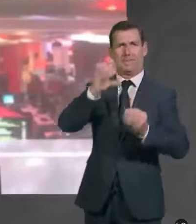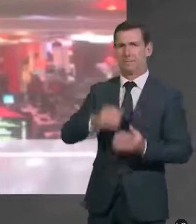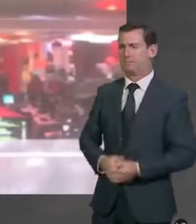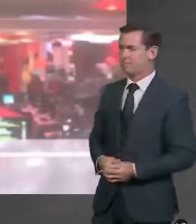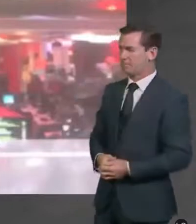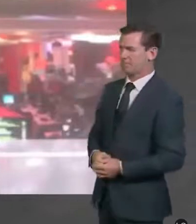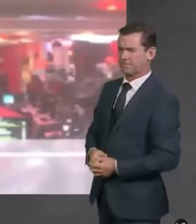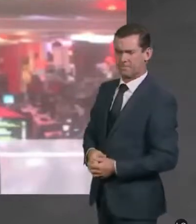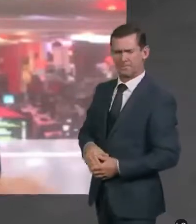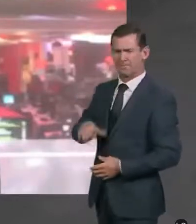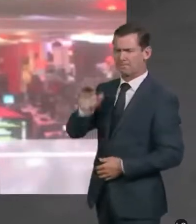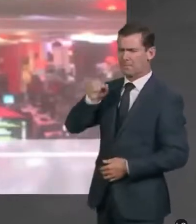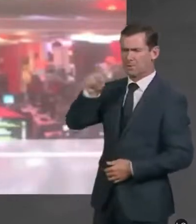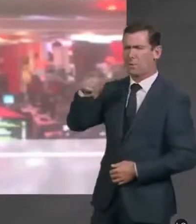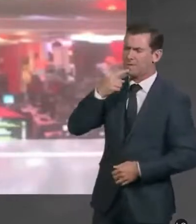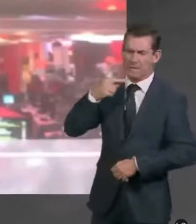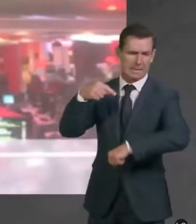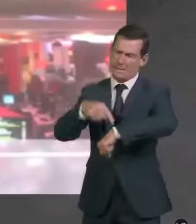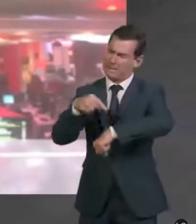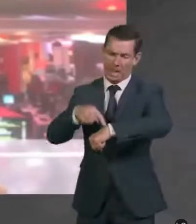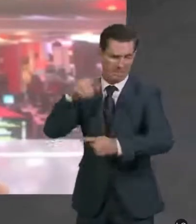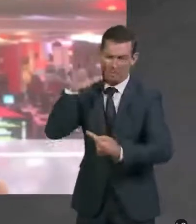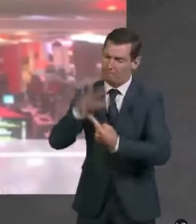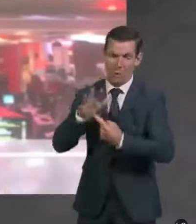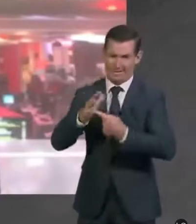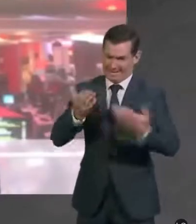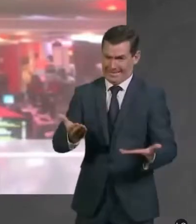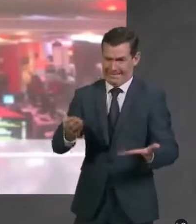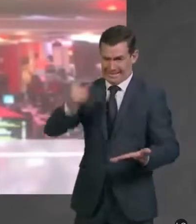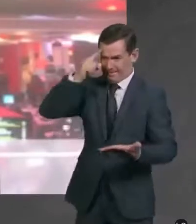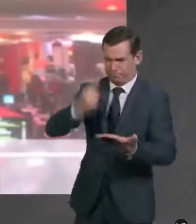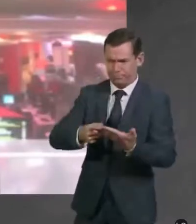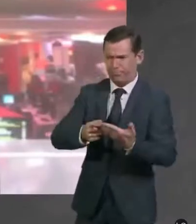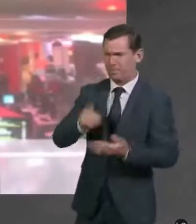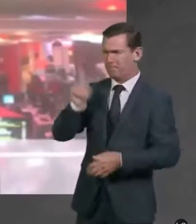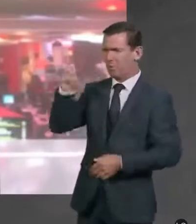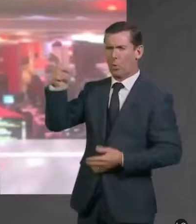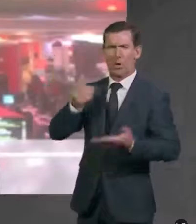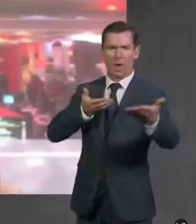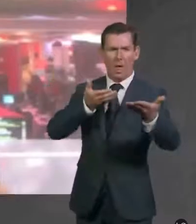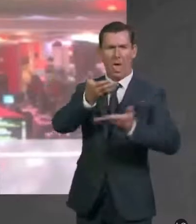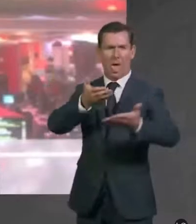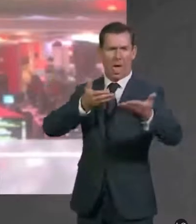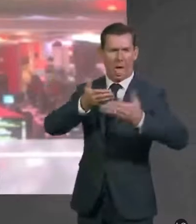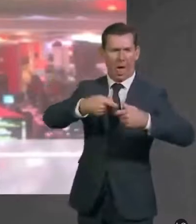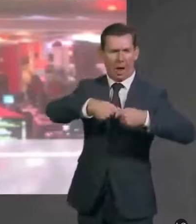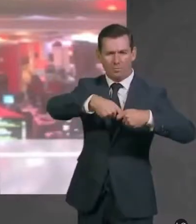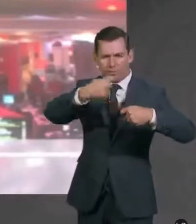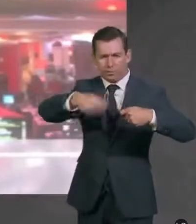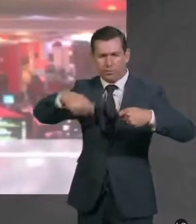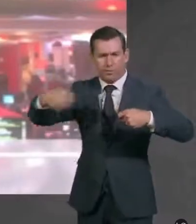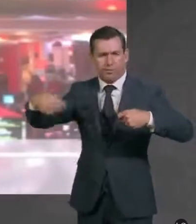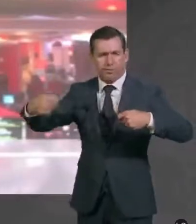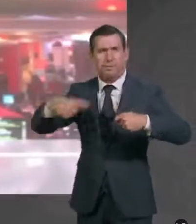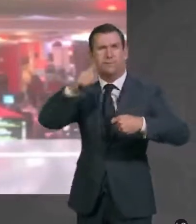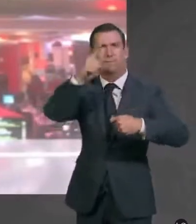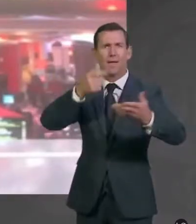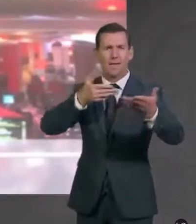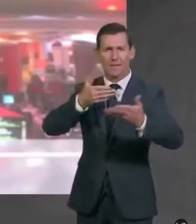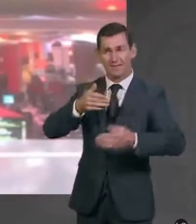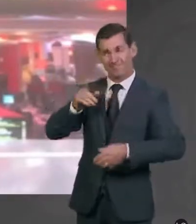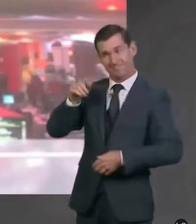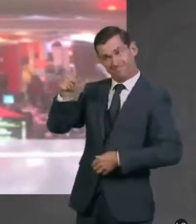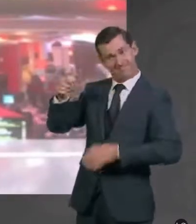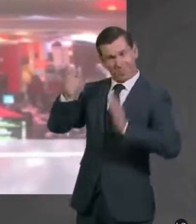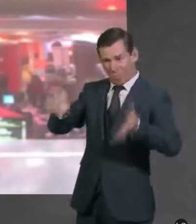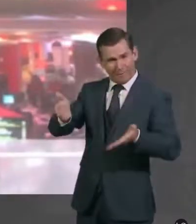are causing delays. Don't you now have to make a quick decision about whether you impose those extra restrictions on places, including